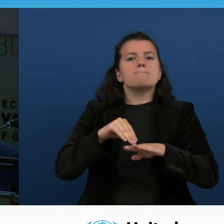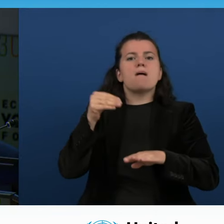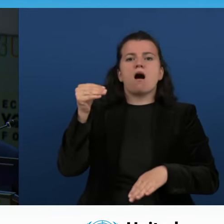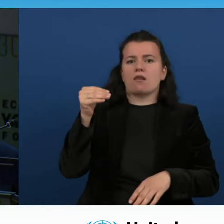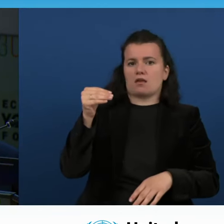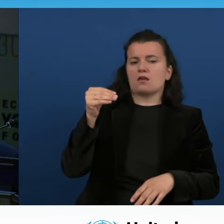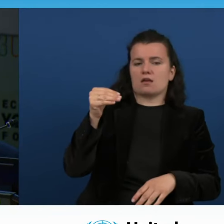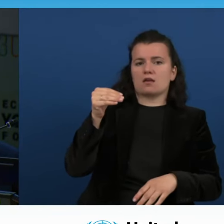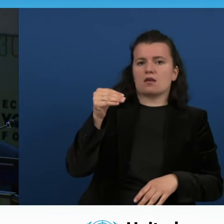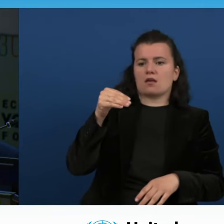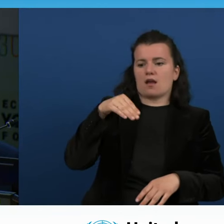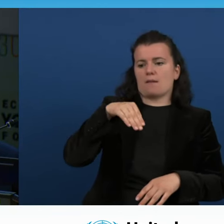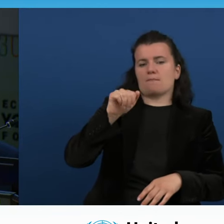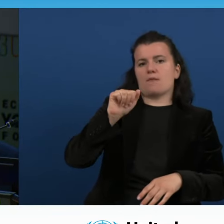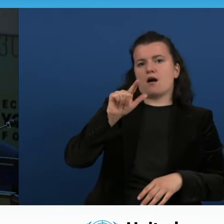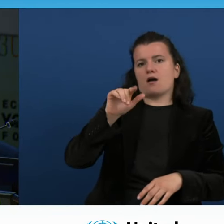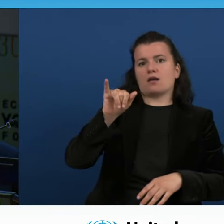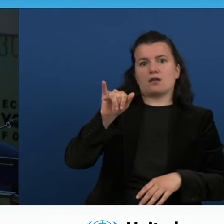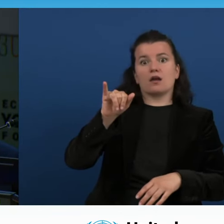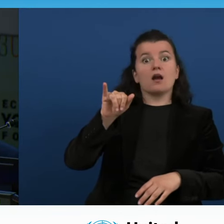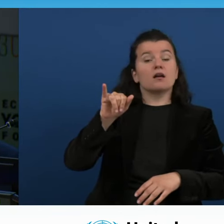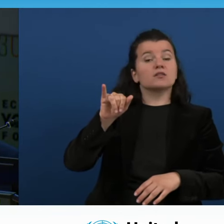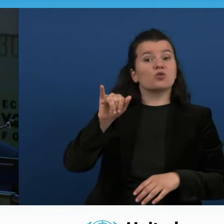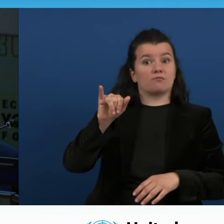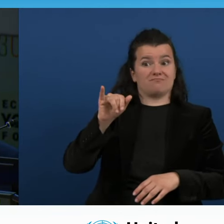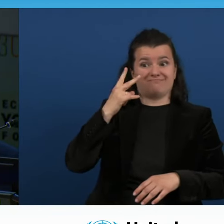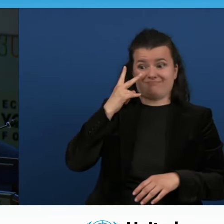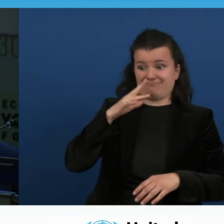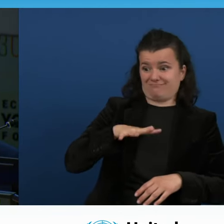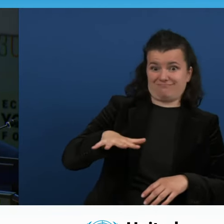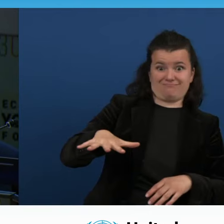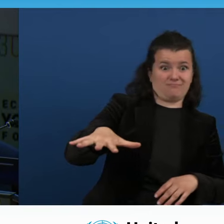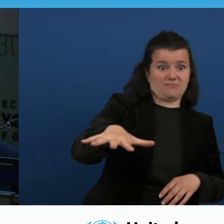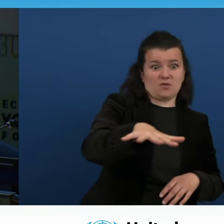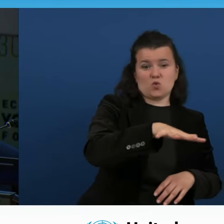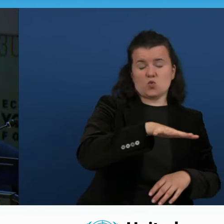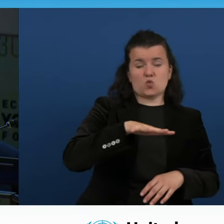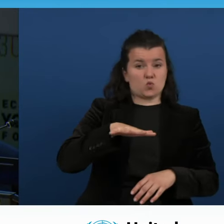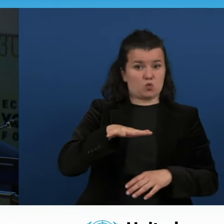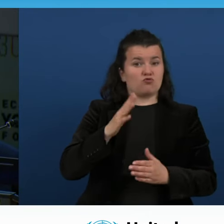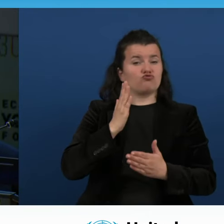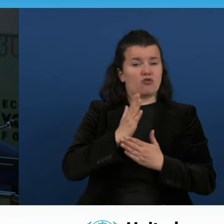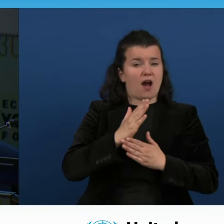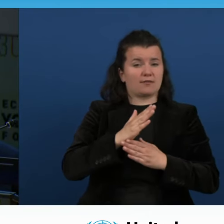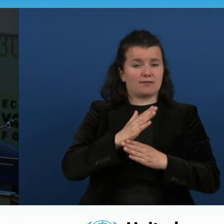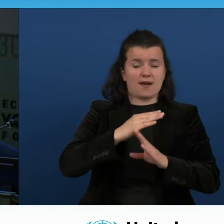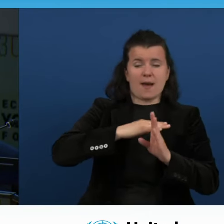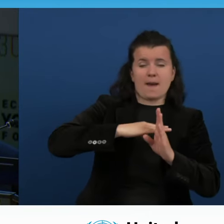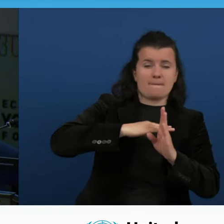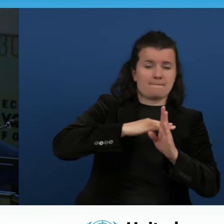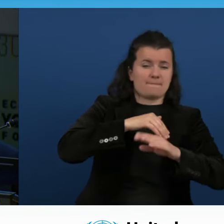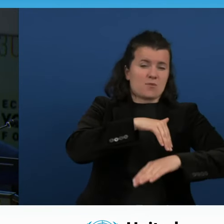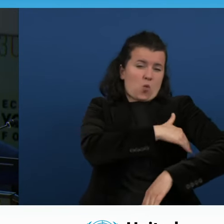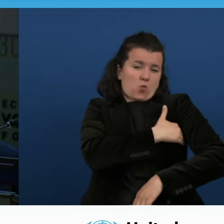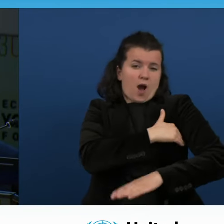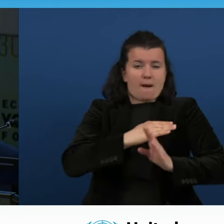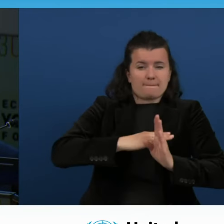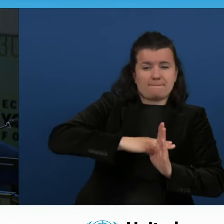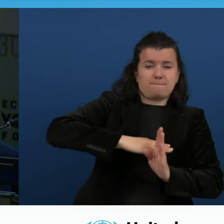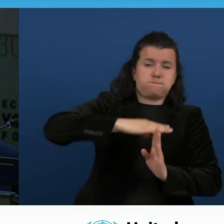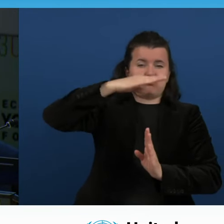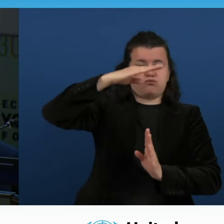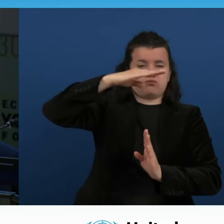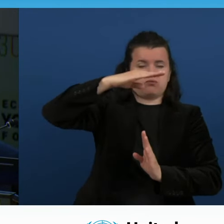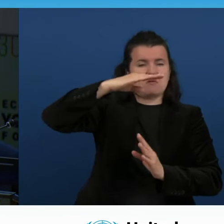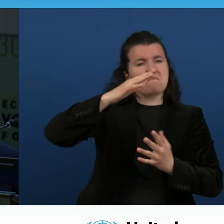is currently experiencing record temperatures of approximately 50 degrees Celsius. I think for